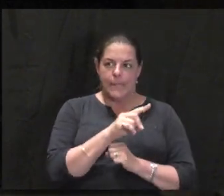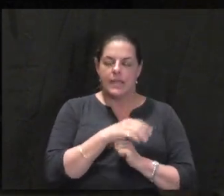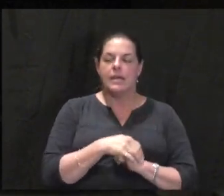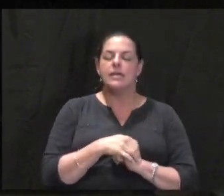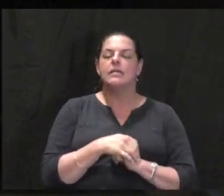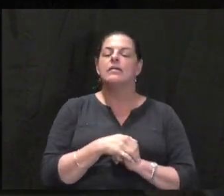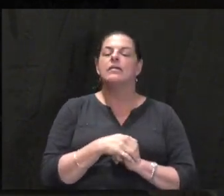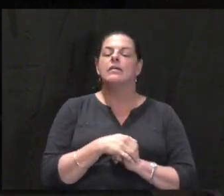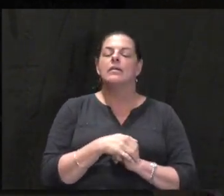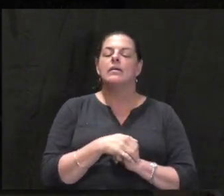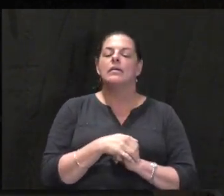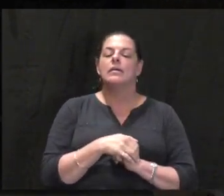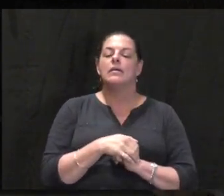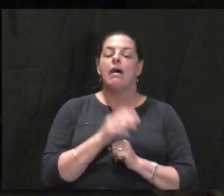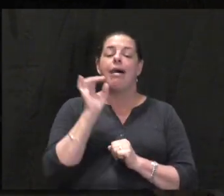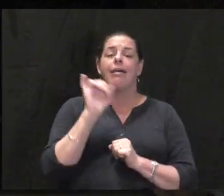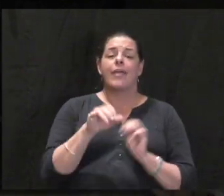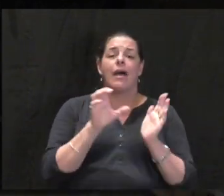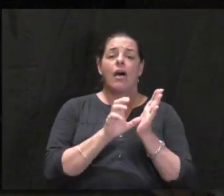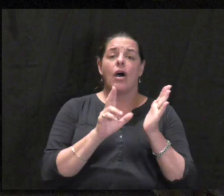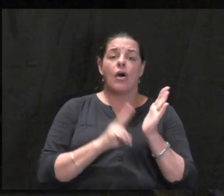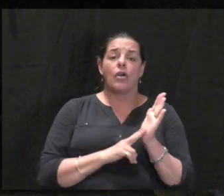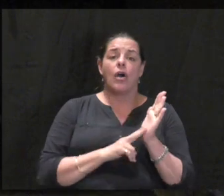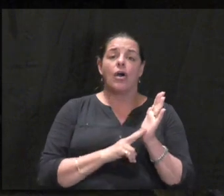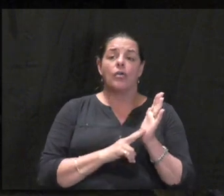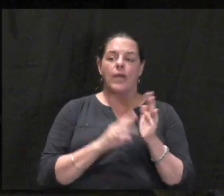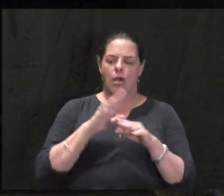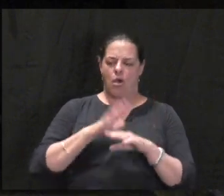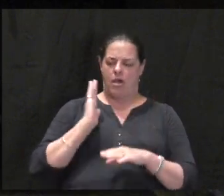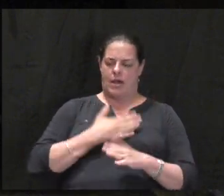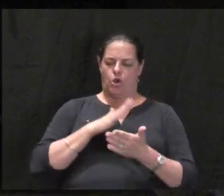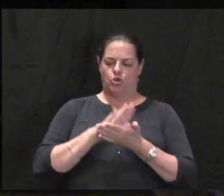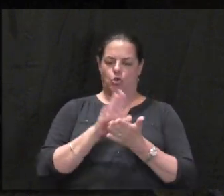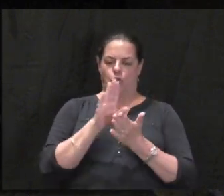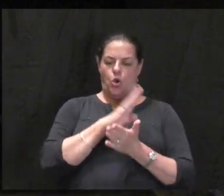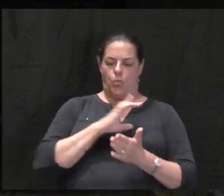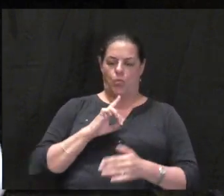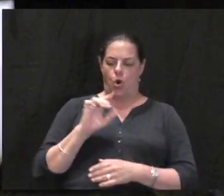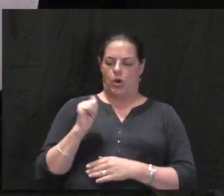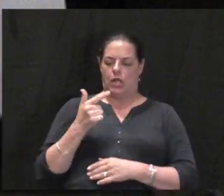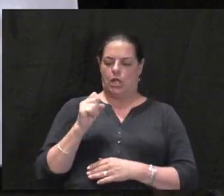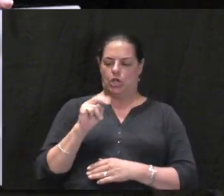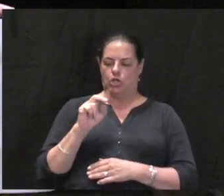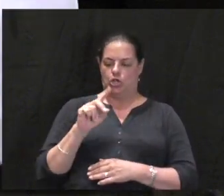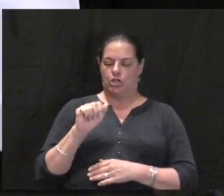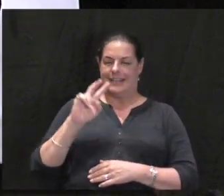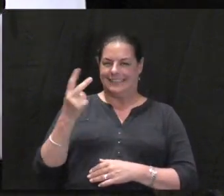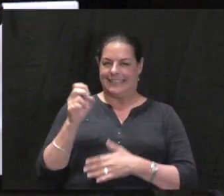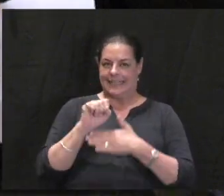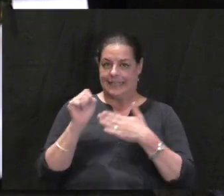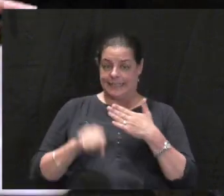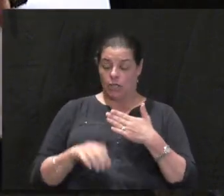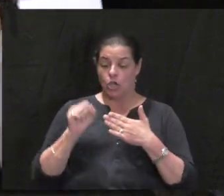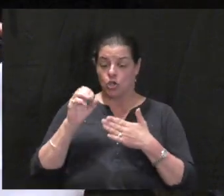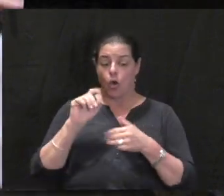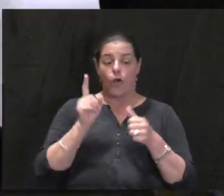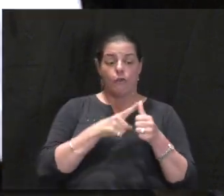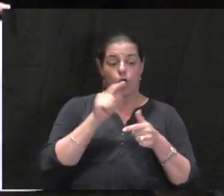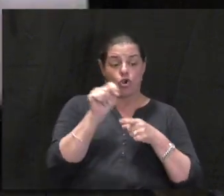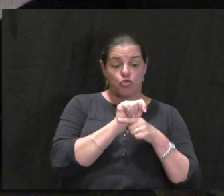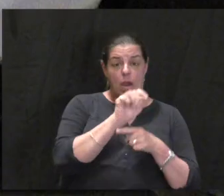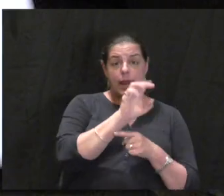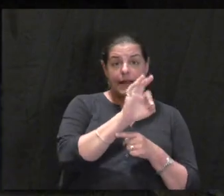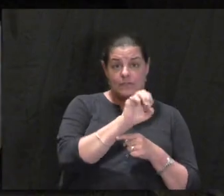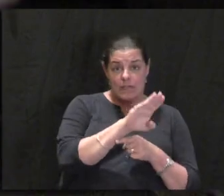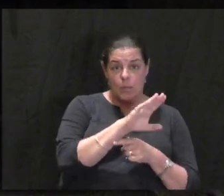in March as well. So we have 13 schools that have participated in the phase 1. Let me say, cultural competency